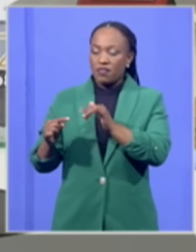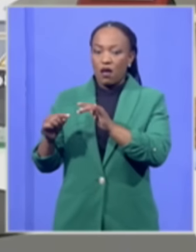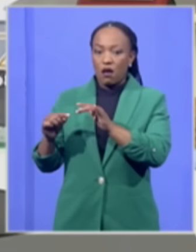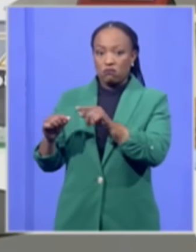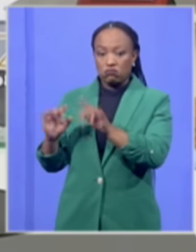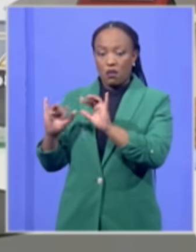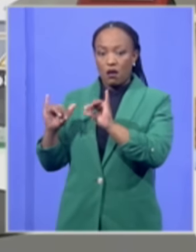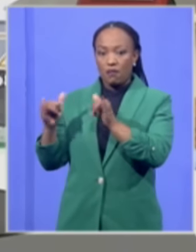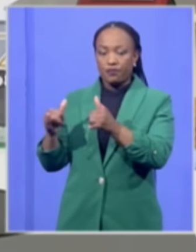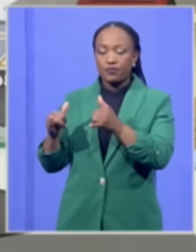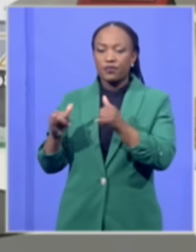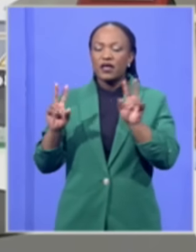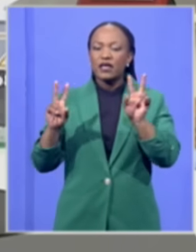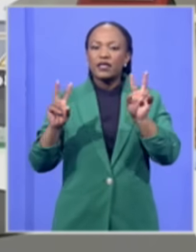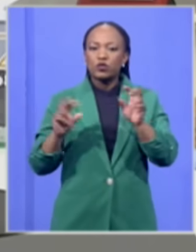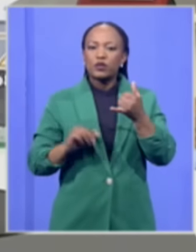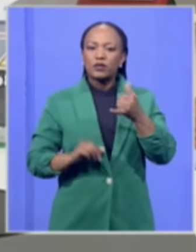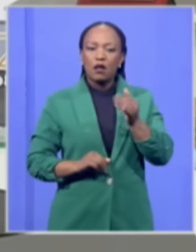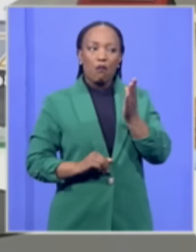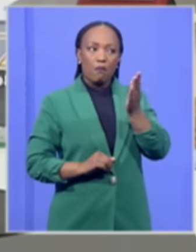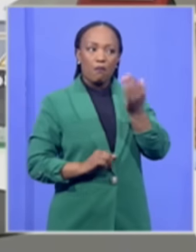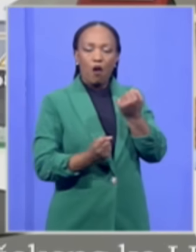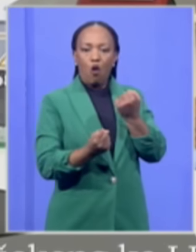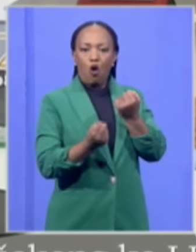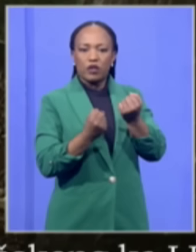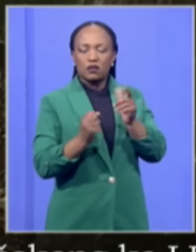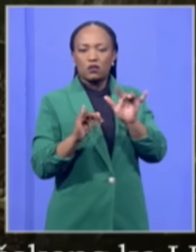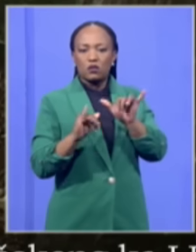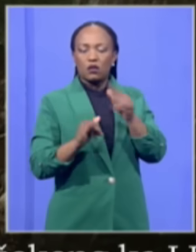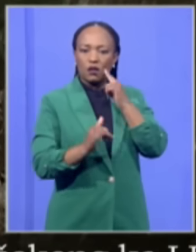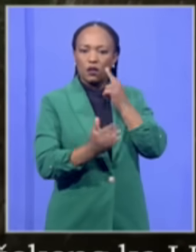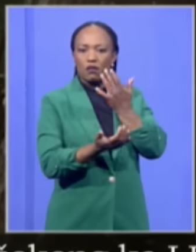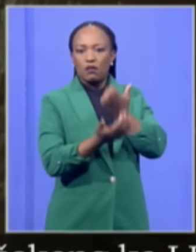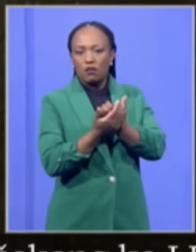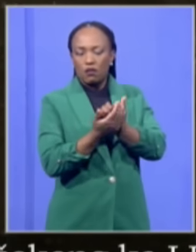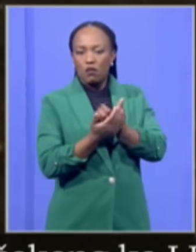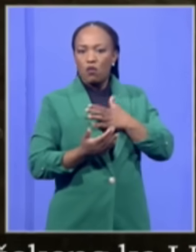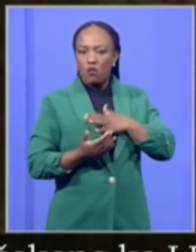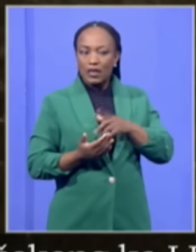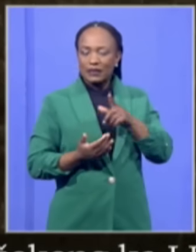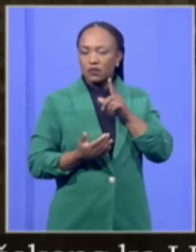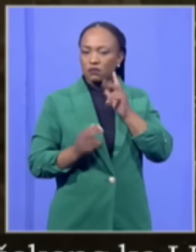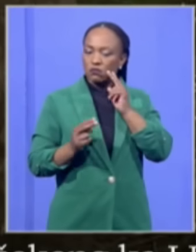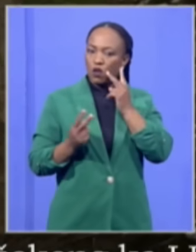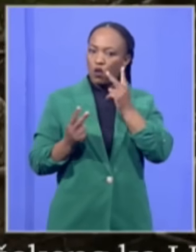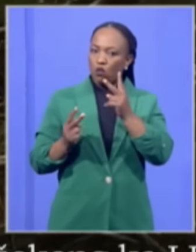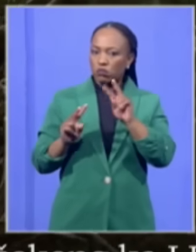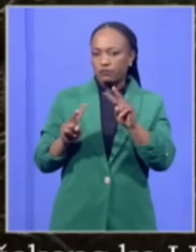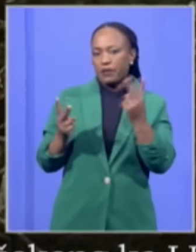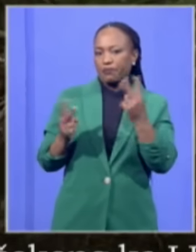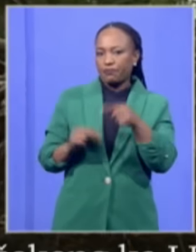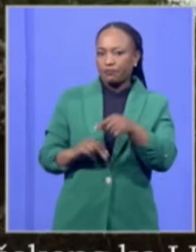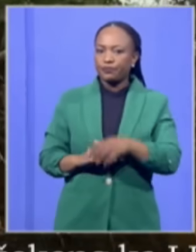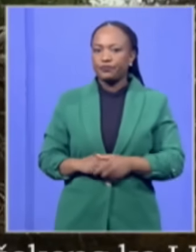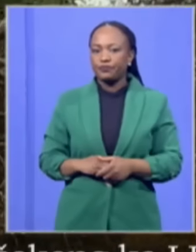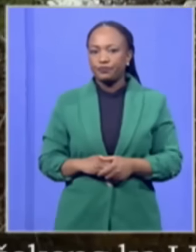once again, we would like to encourage those interested parties to look at this matter differently.